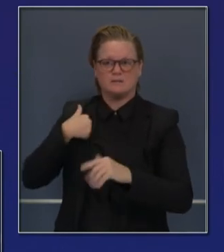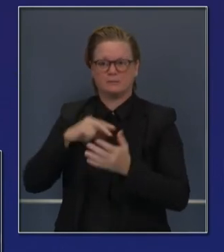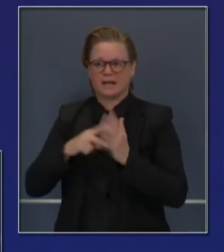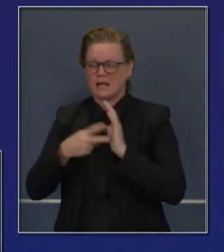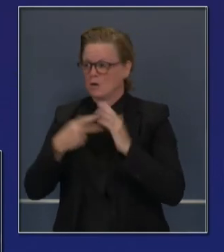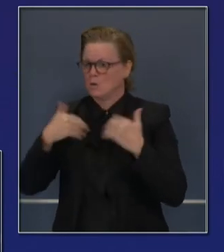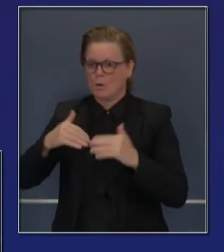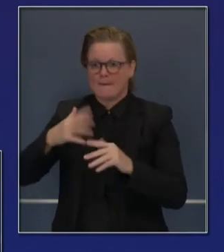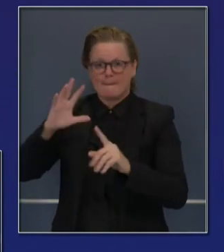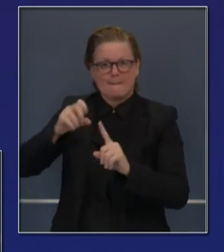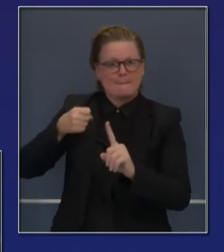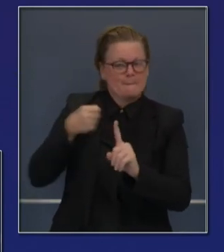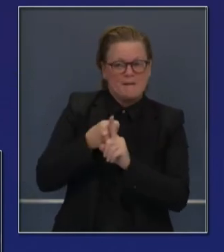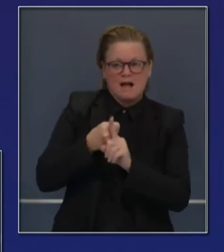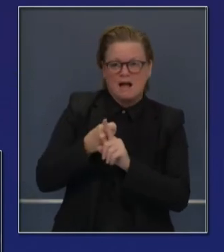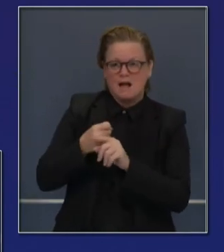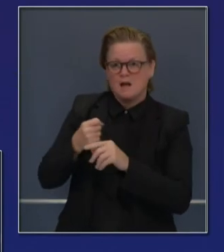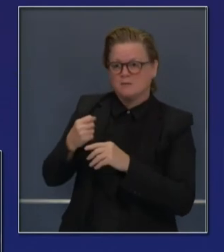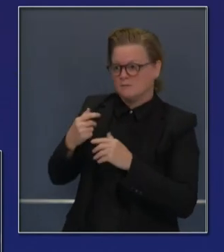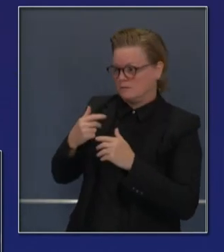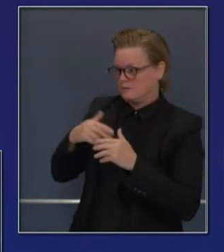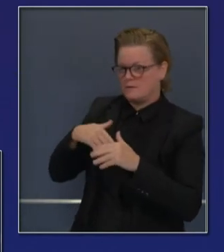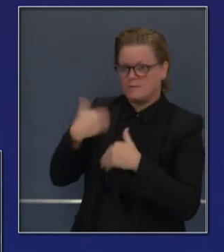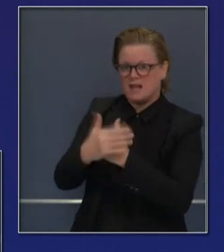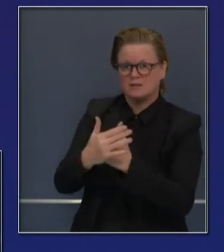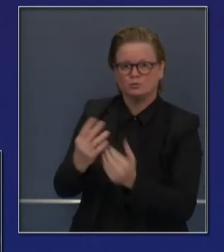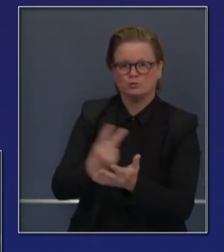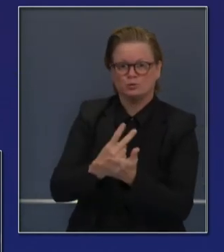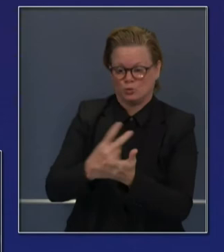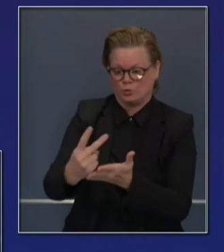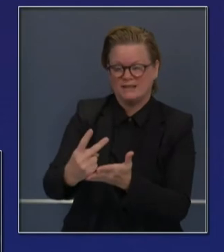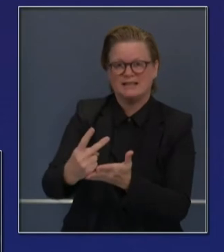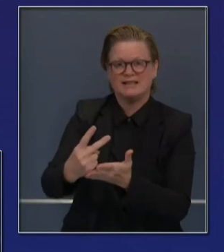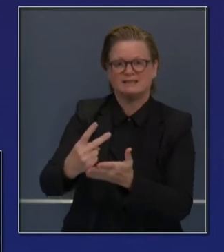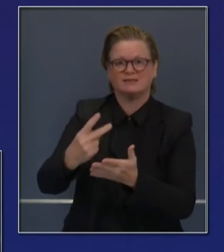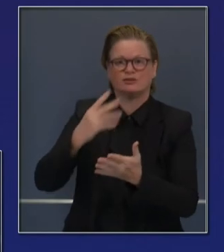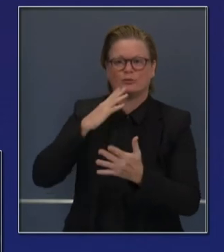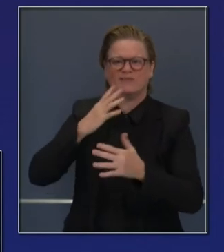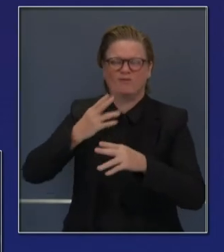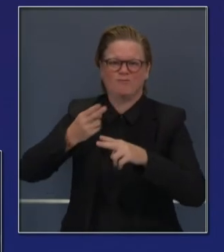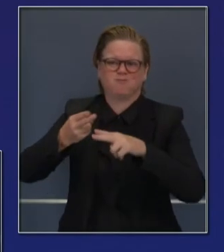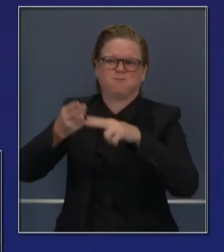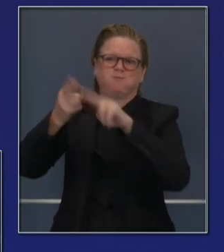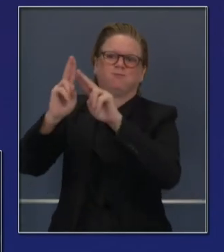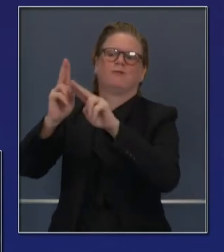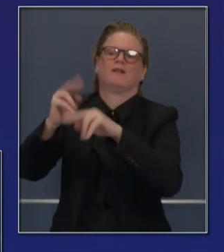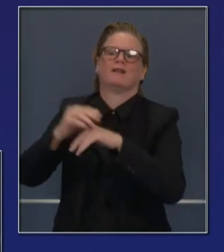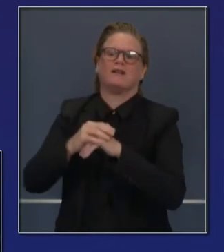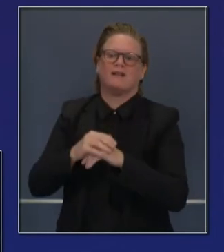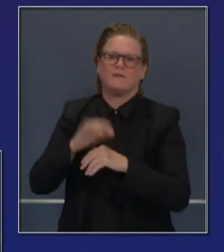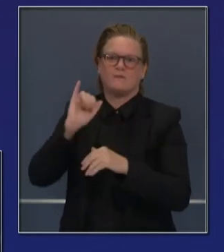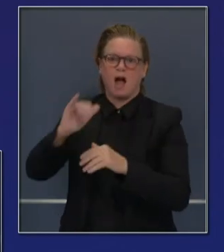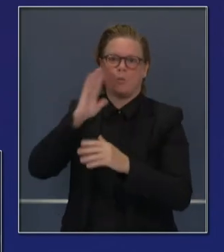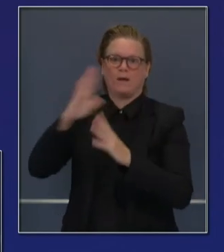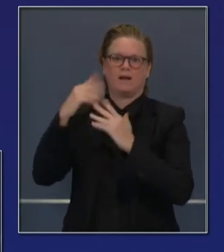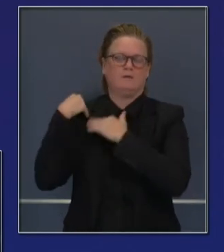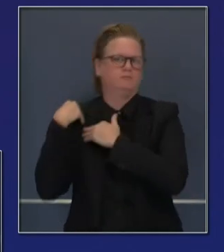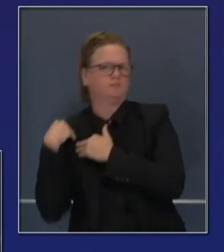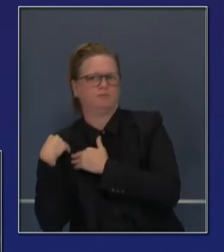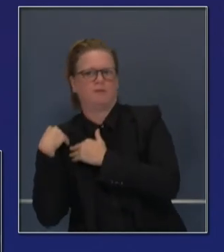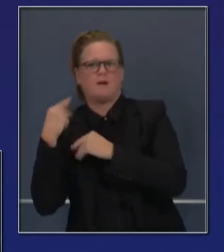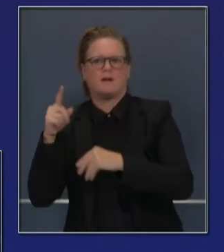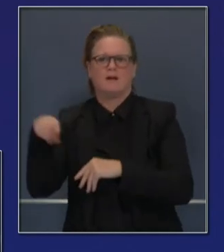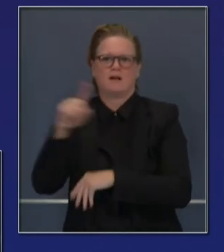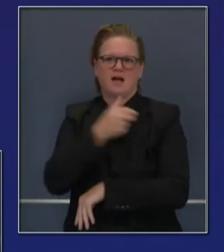about. And we obviously recognize the impact that will have in terms of our ICUs. But I